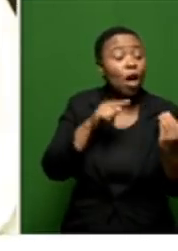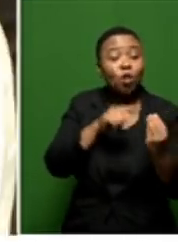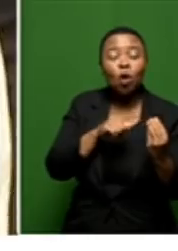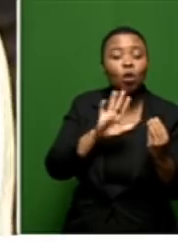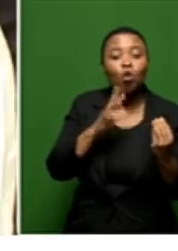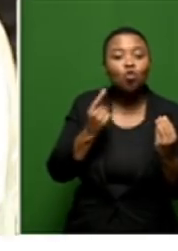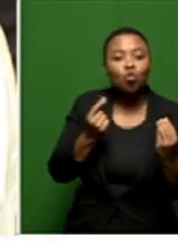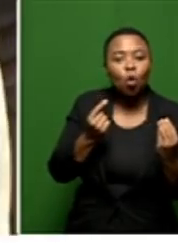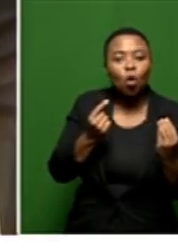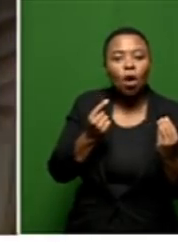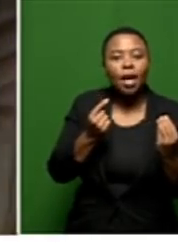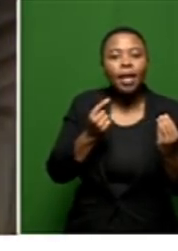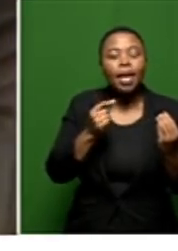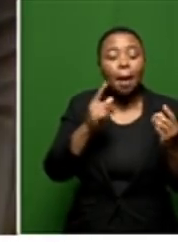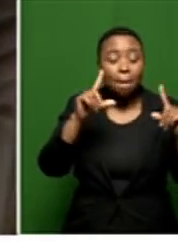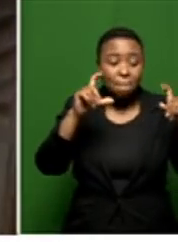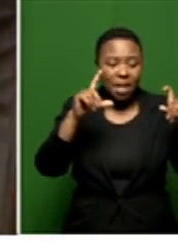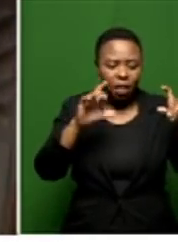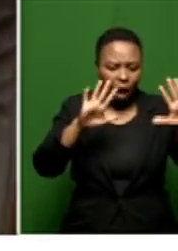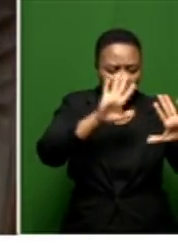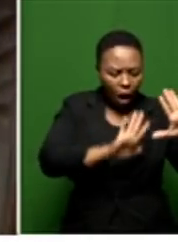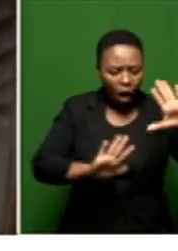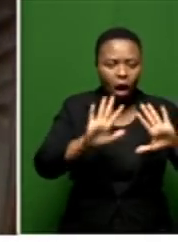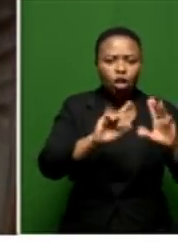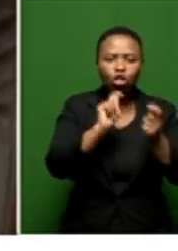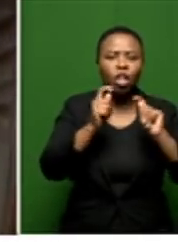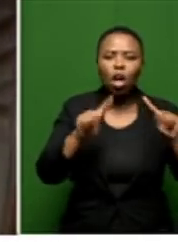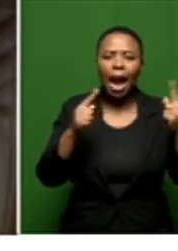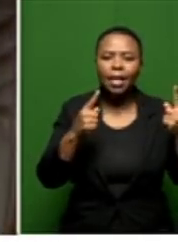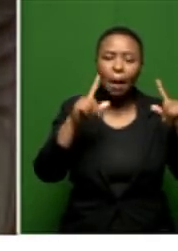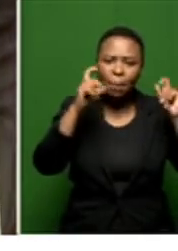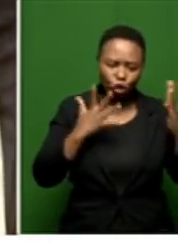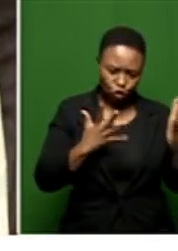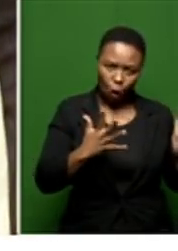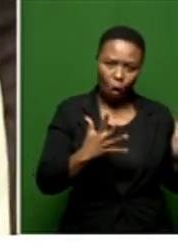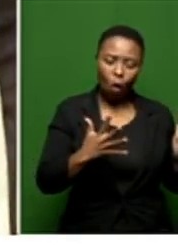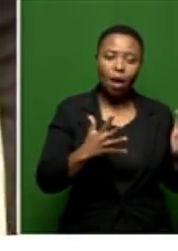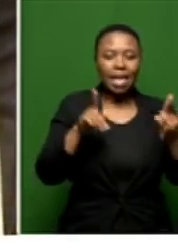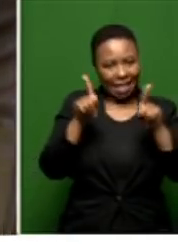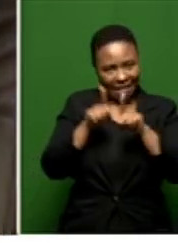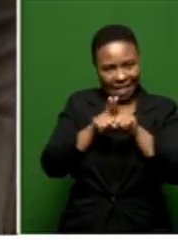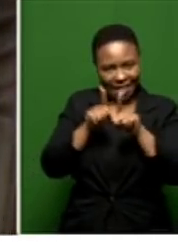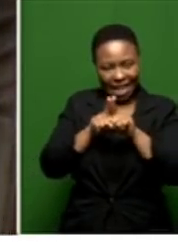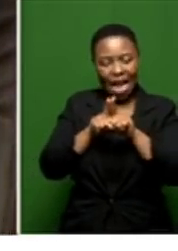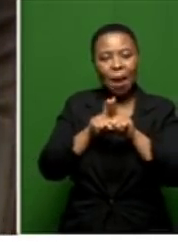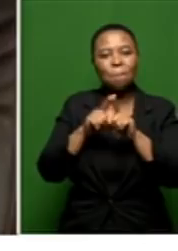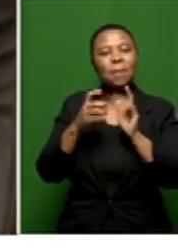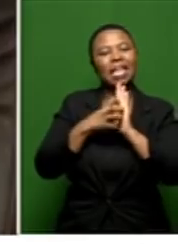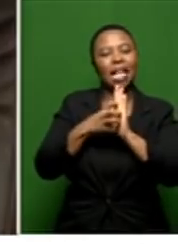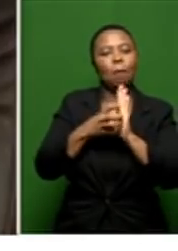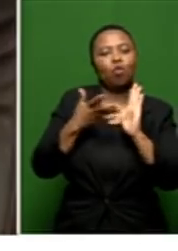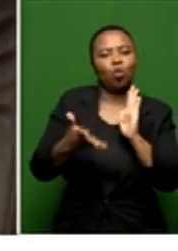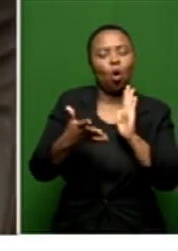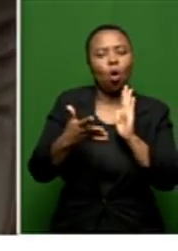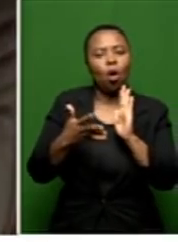is to change the outlines of the picture. The outlines of the picture here is the political system, particularly